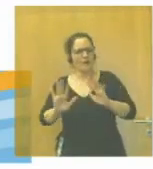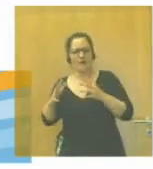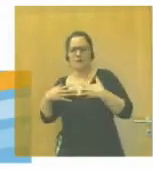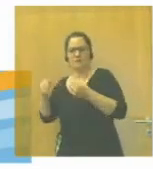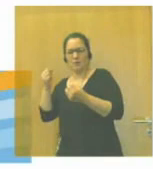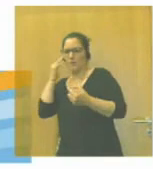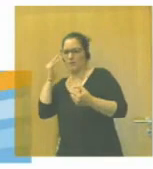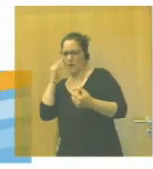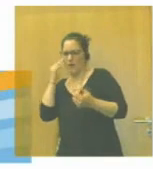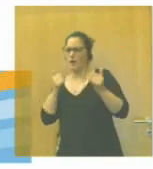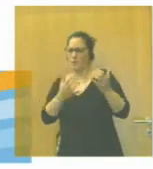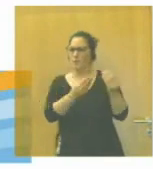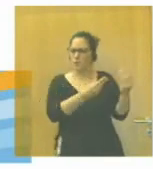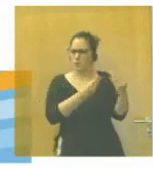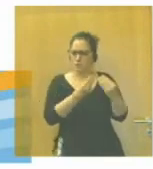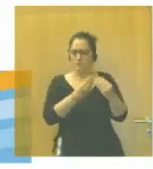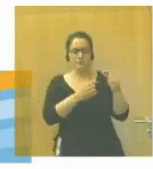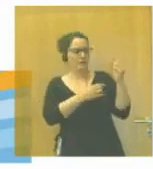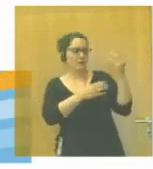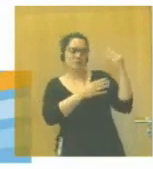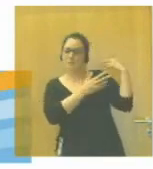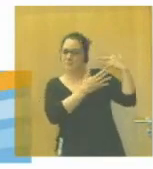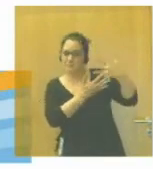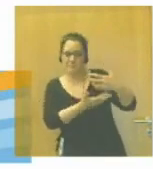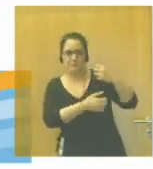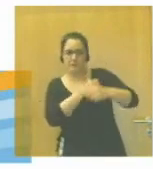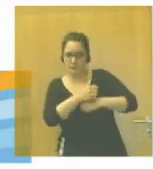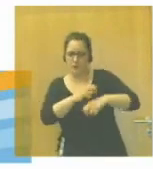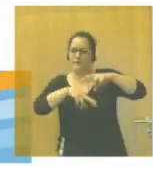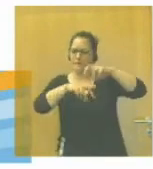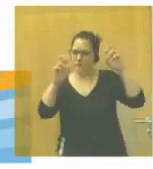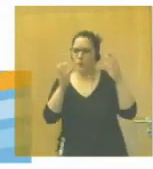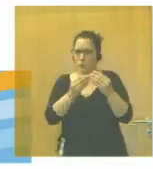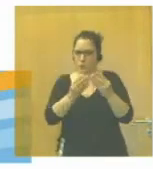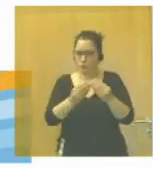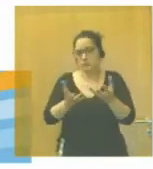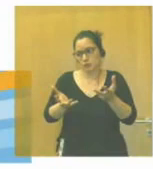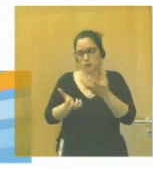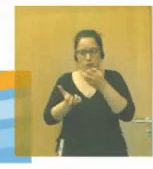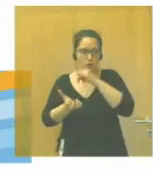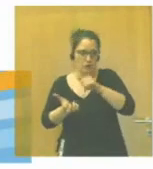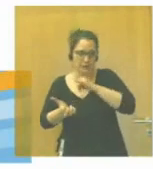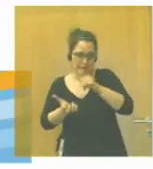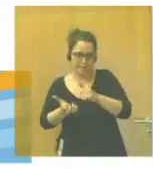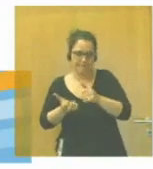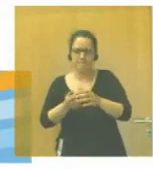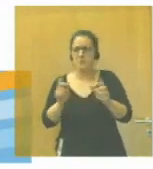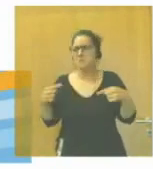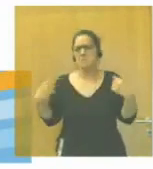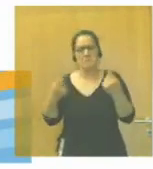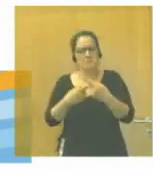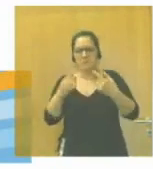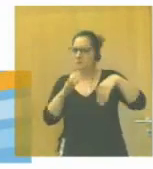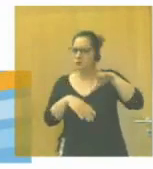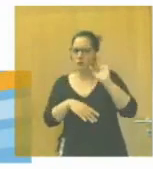that. And as I'll talk about in a second, many of us were not trained in many of these strategies and have